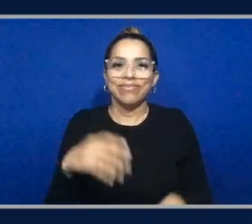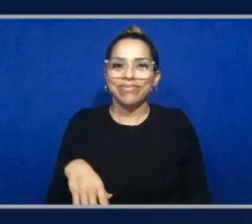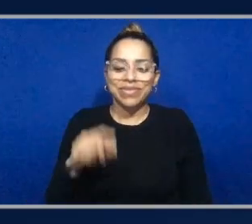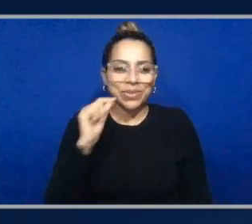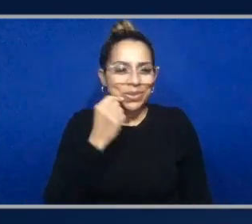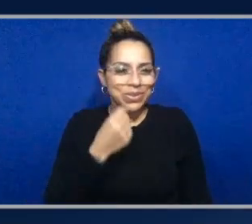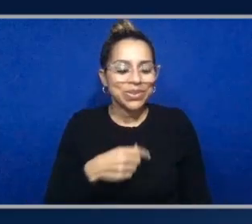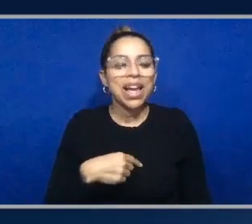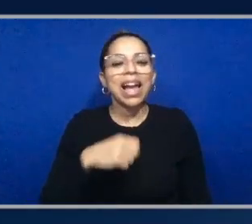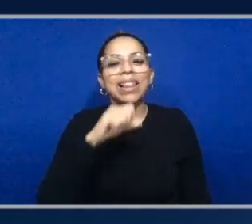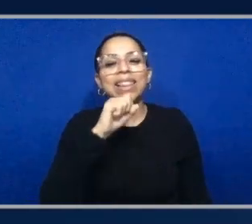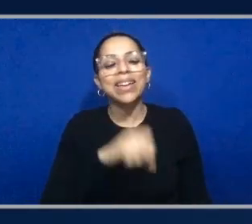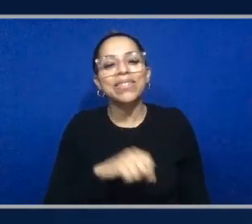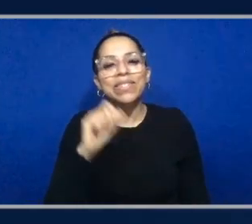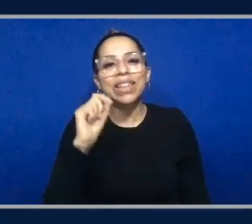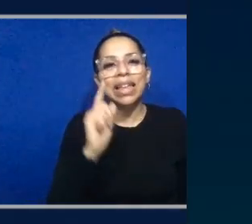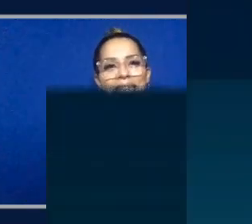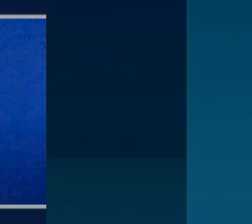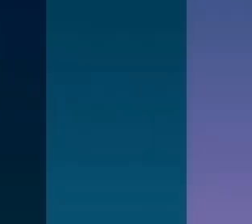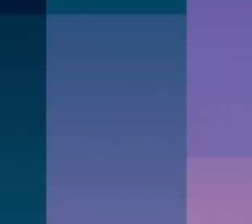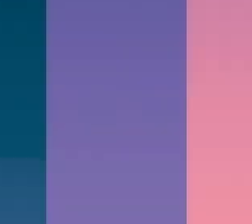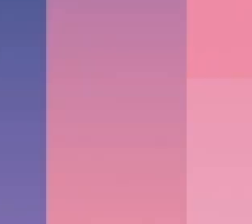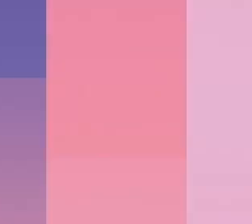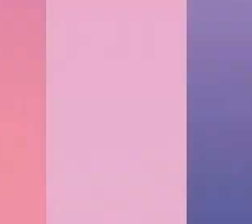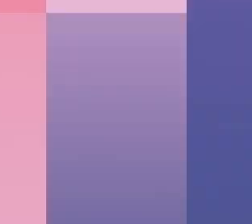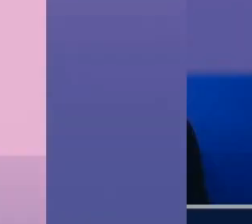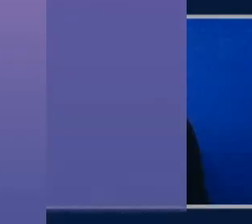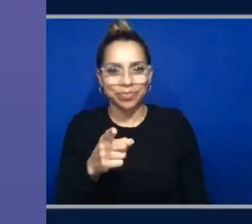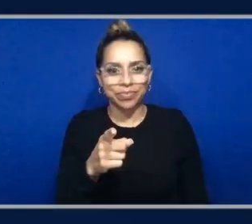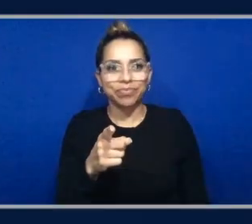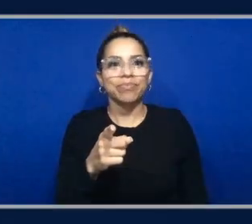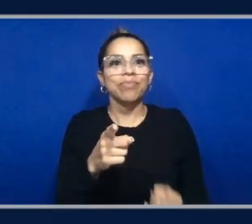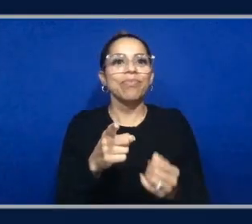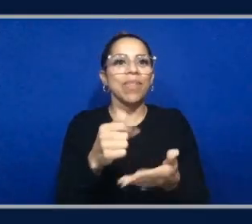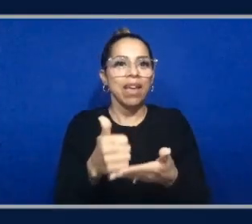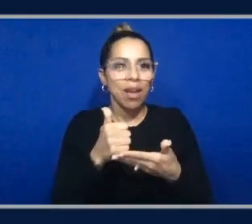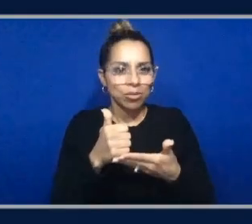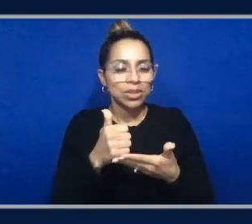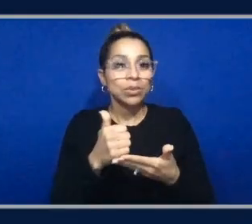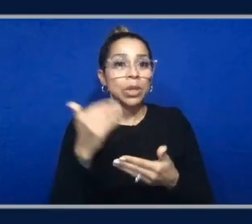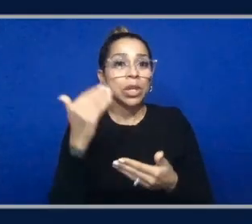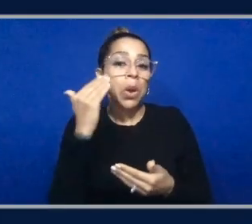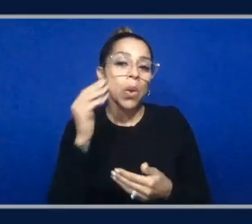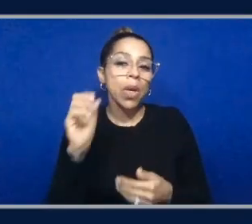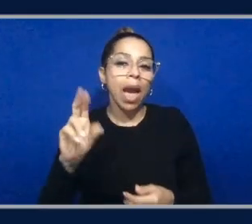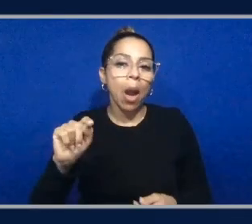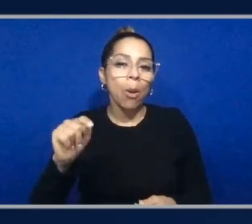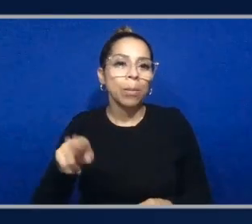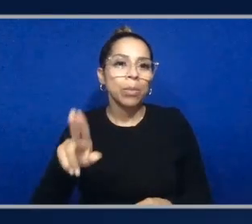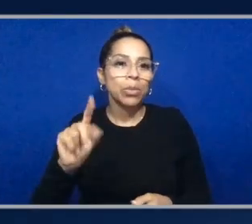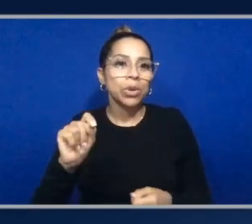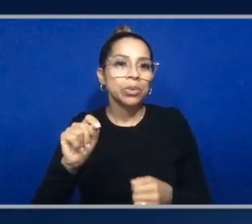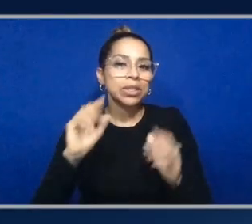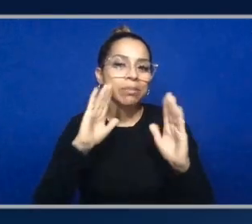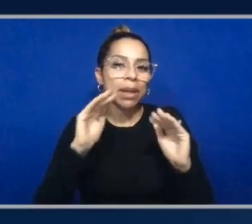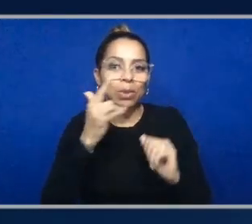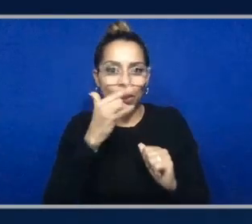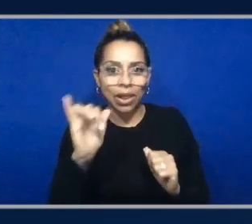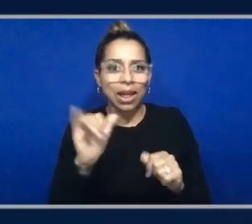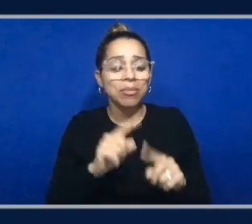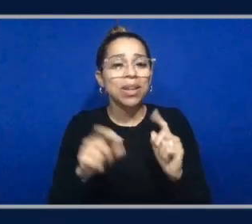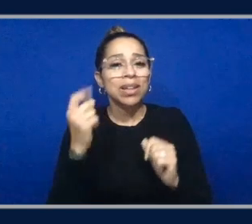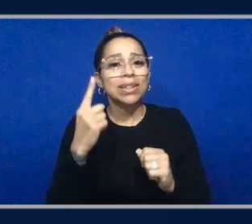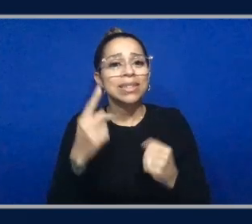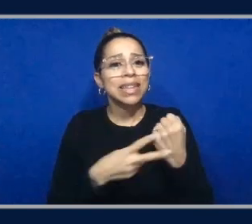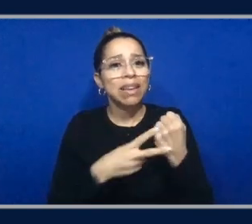something that we know what you expect the output to be, but it makes it it's a time saver. It's easier. But it's